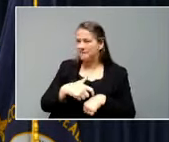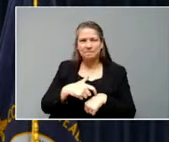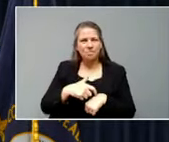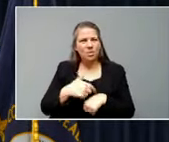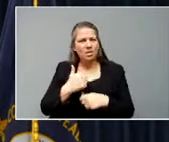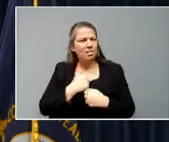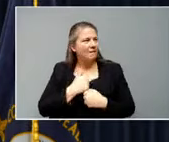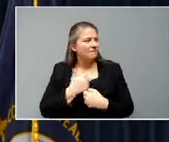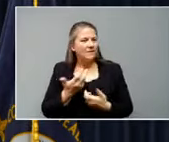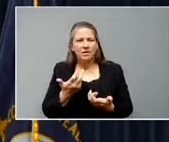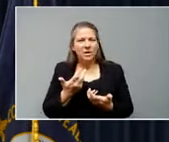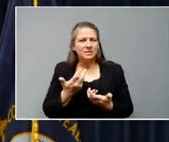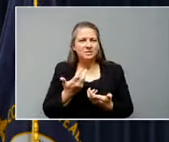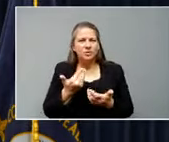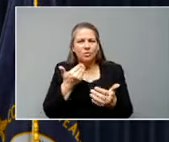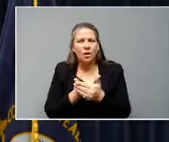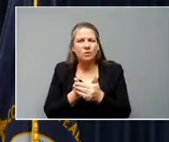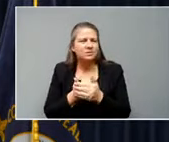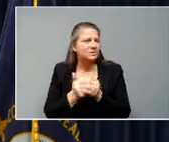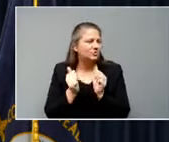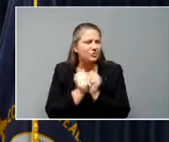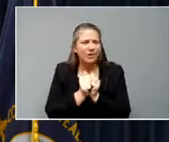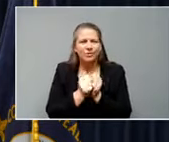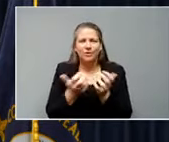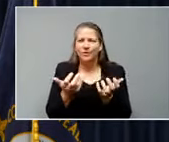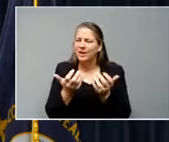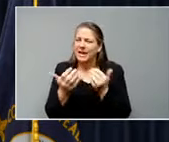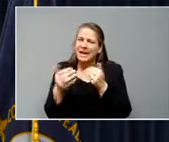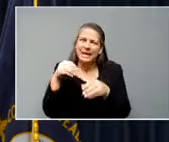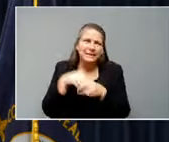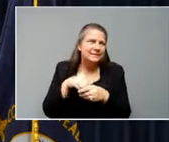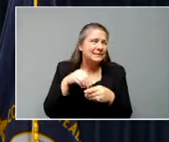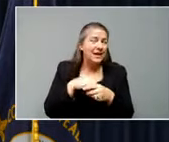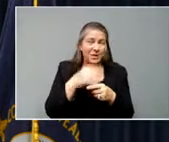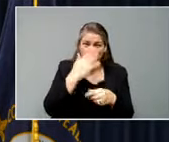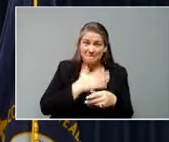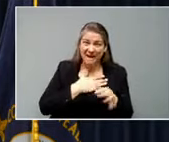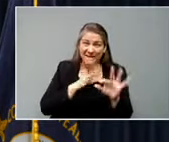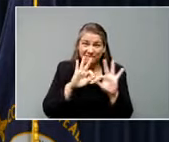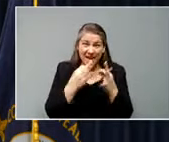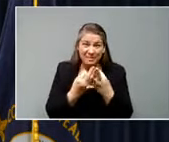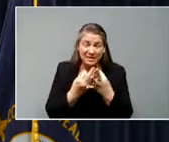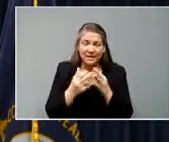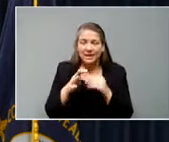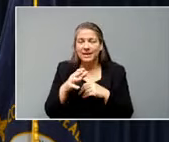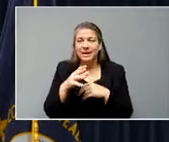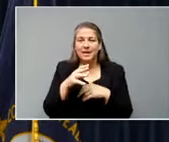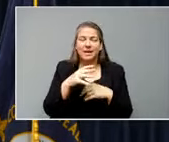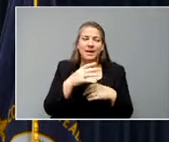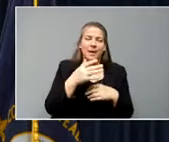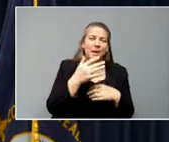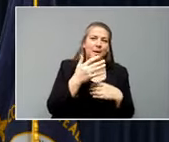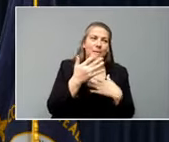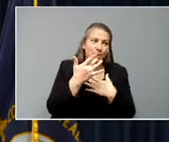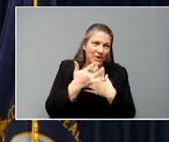Thanksgiving and Christmas, or if you're my family, Thanksgiving. My birthday falls in there. My mom's birthday falls after